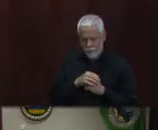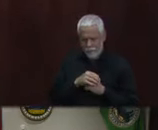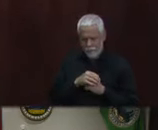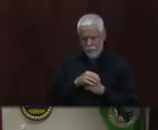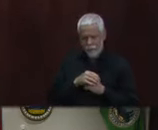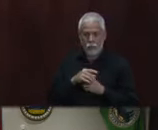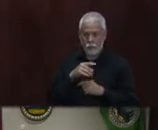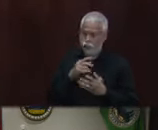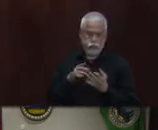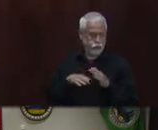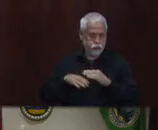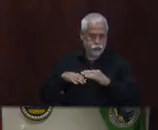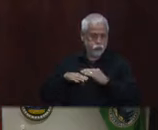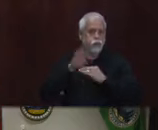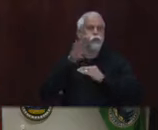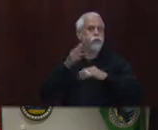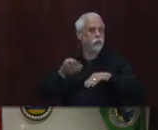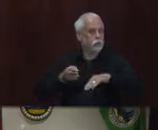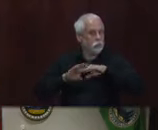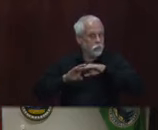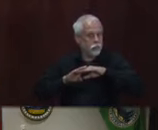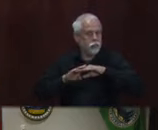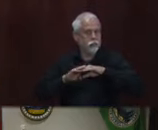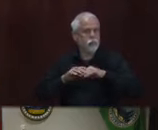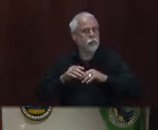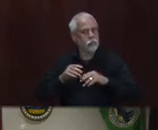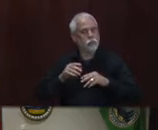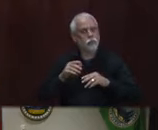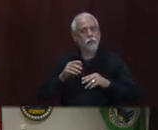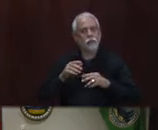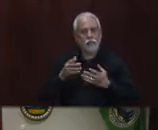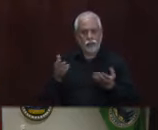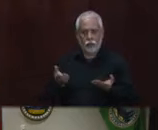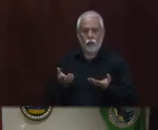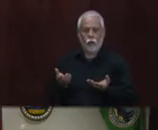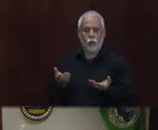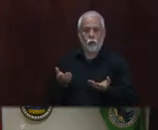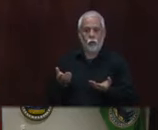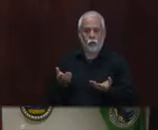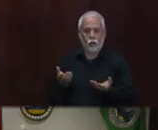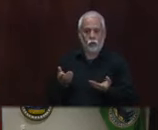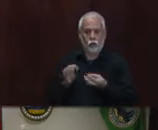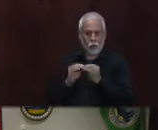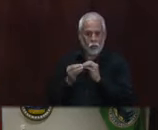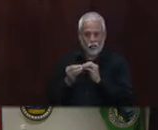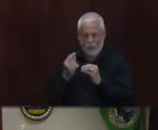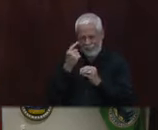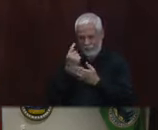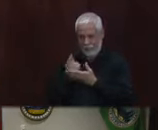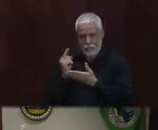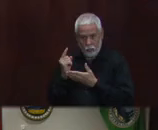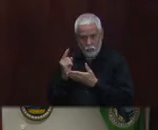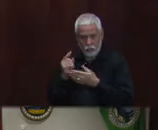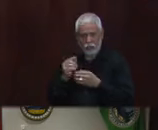these are pretty steep increases in our numbers of the last week.